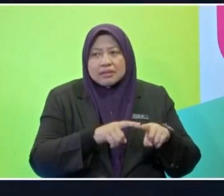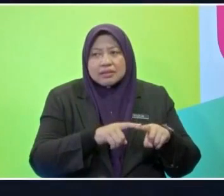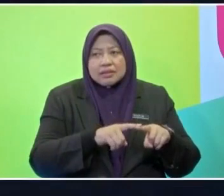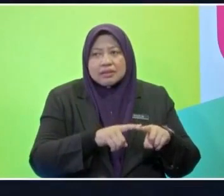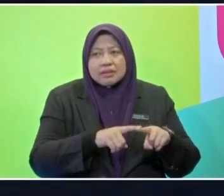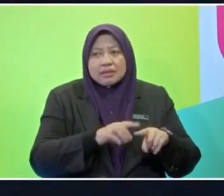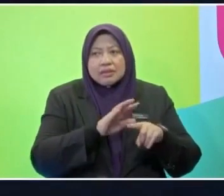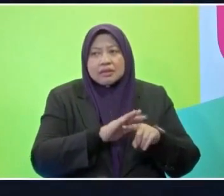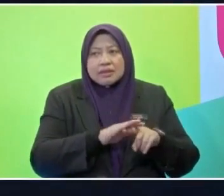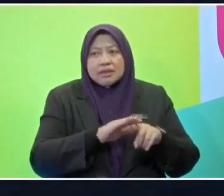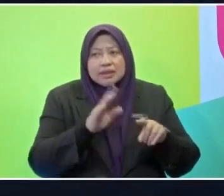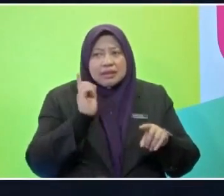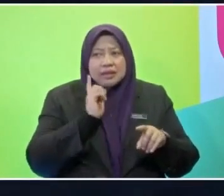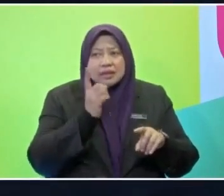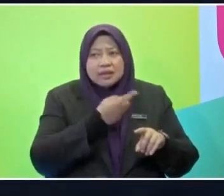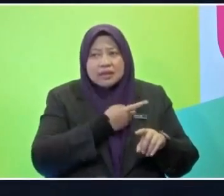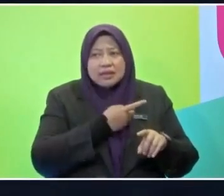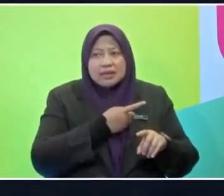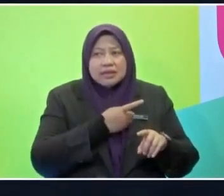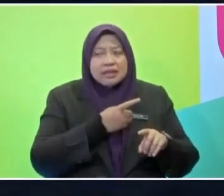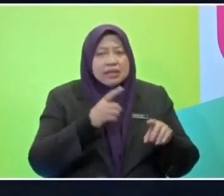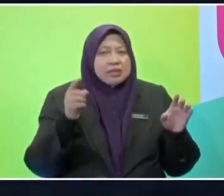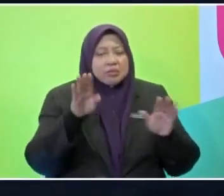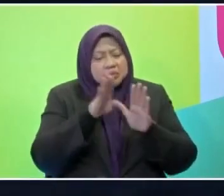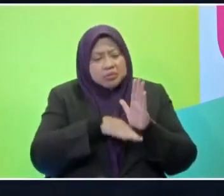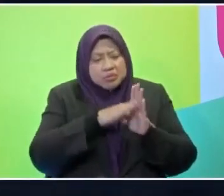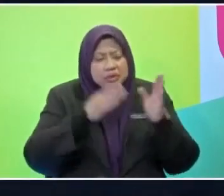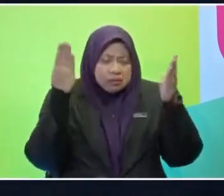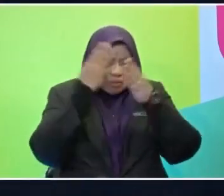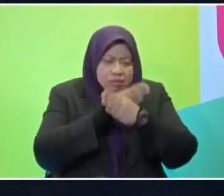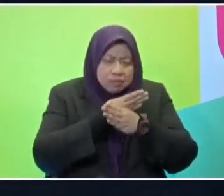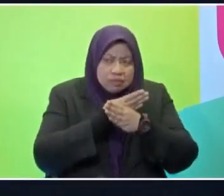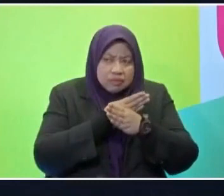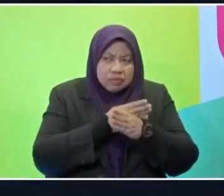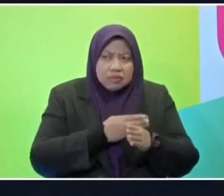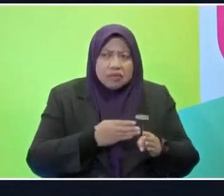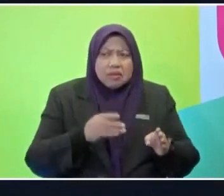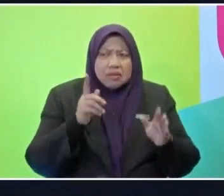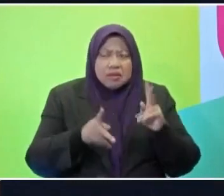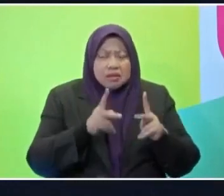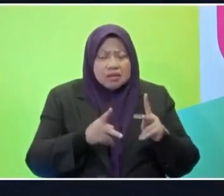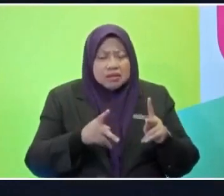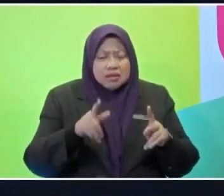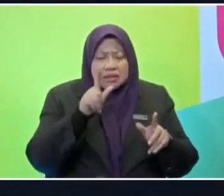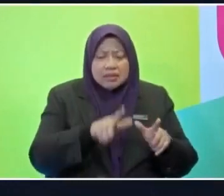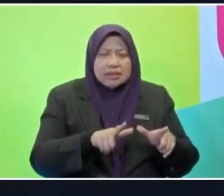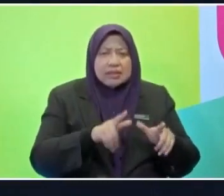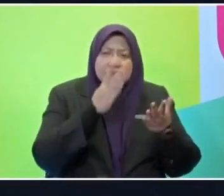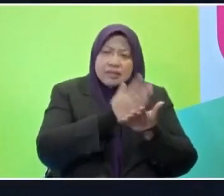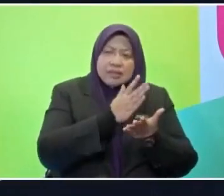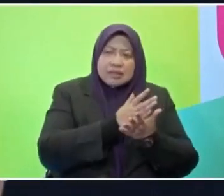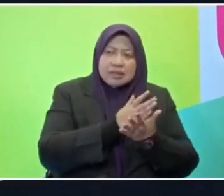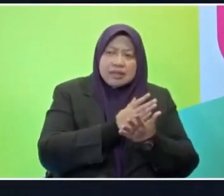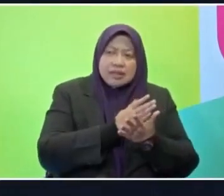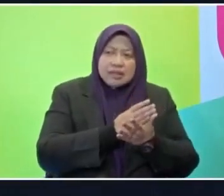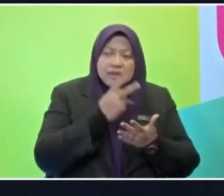you cannot see the... It's less clear. Yeah, it's less clear. Mm-mm. But in the center, it is clearer. You see? Can you see?